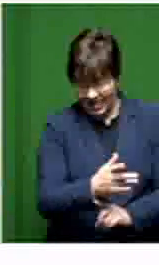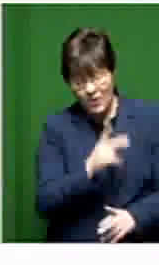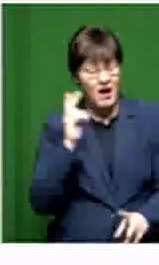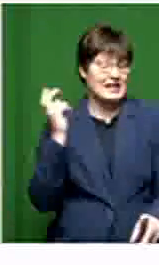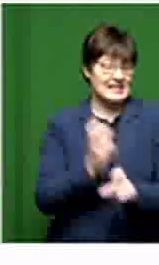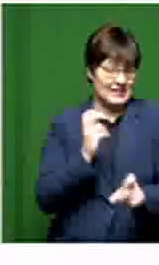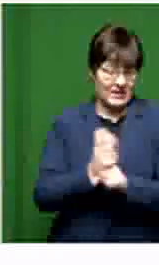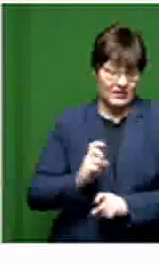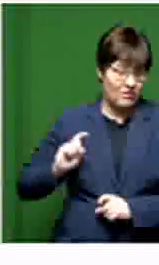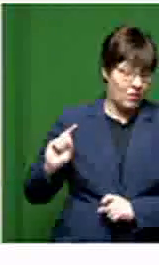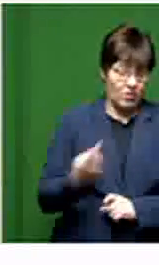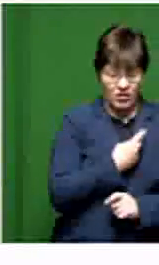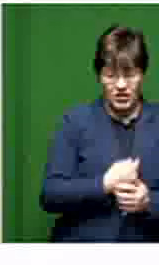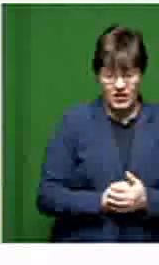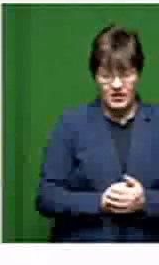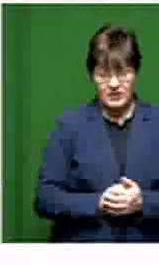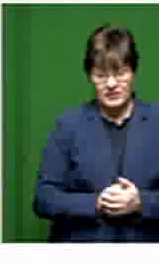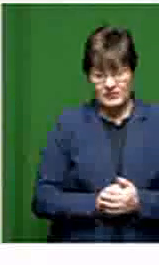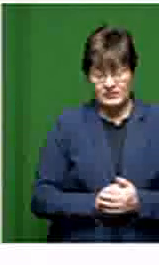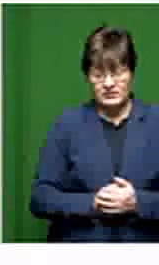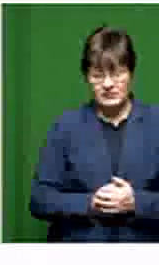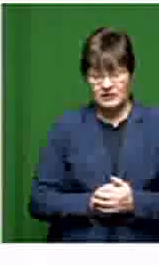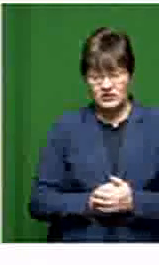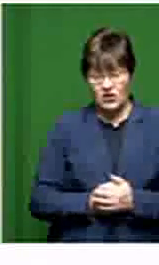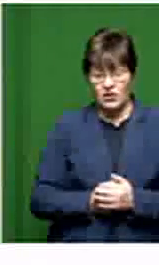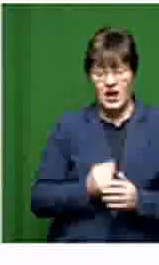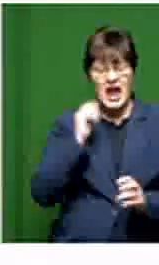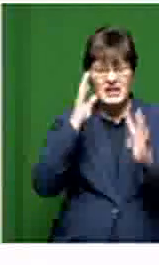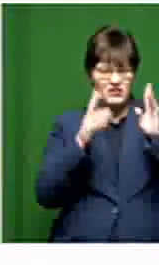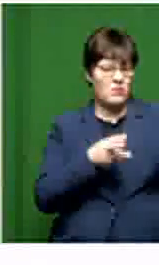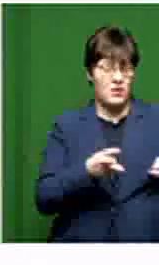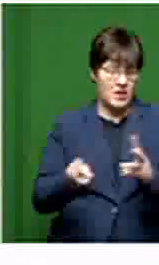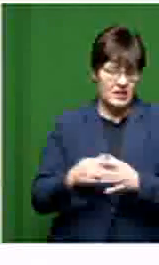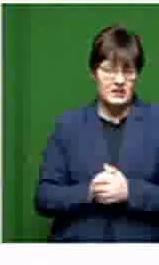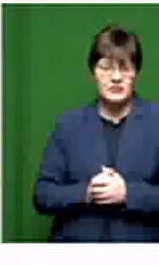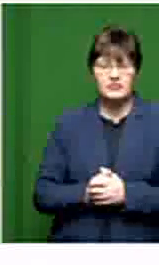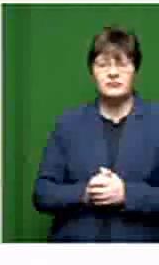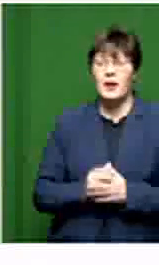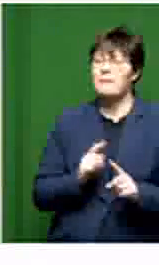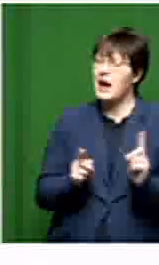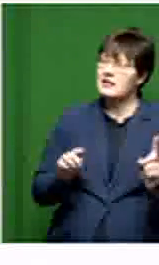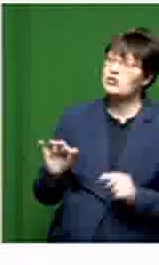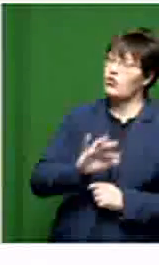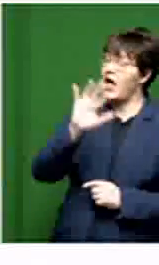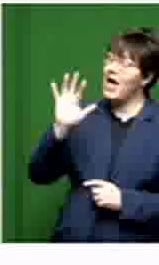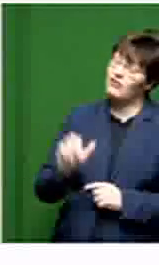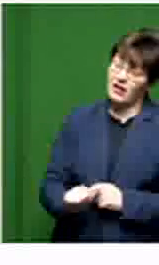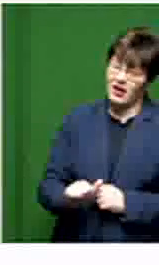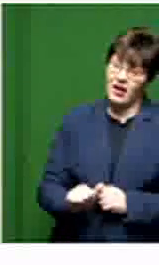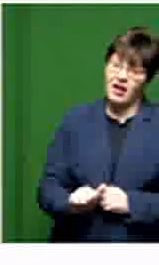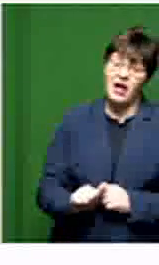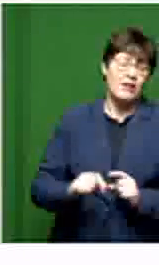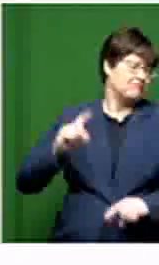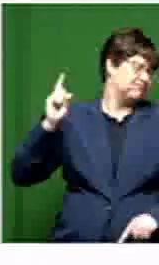very difficult for everybody in such innovative ways. But Rooksana, South Africa has, of course, an